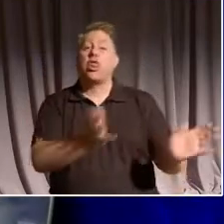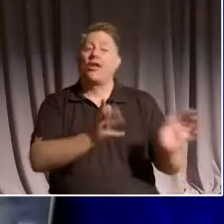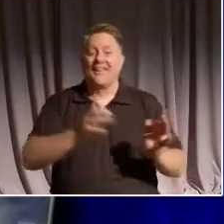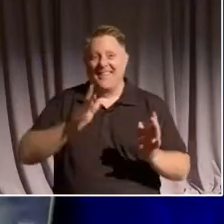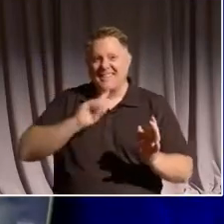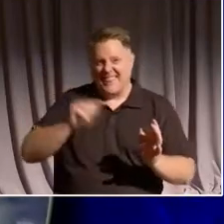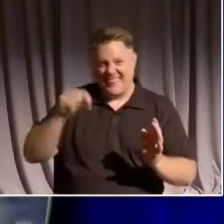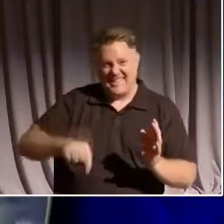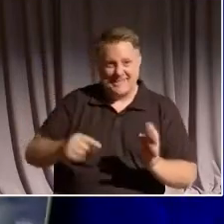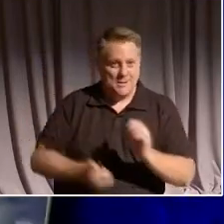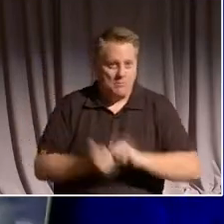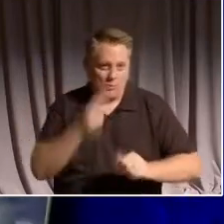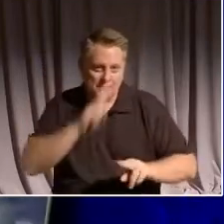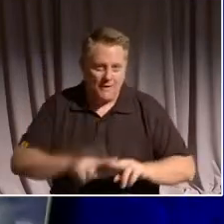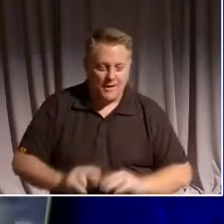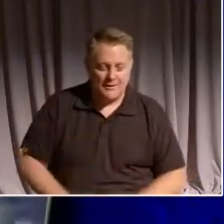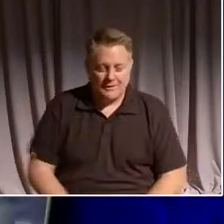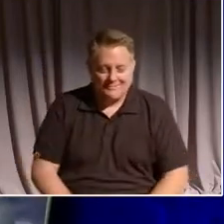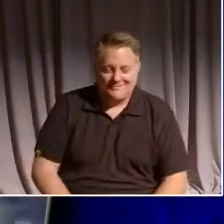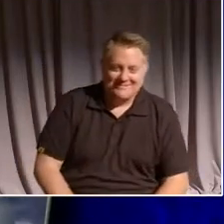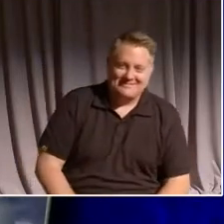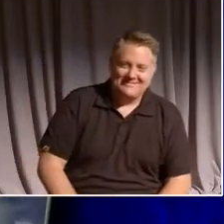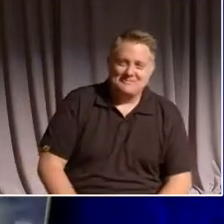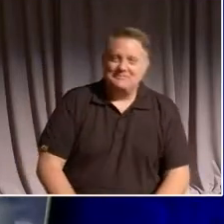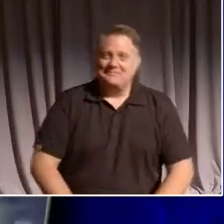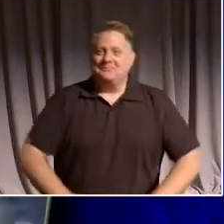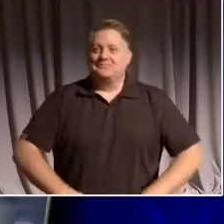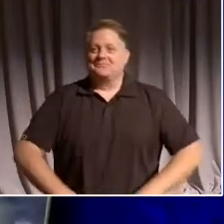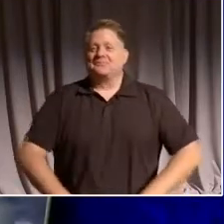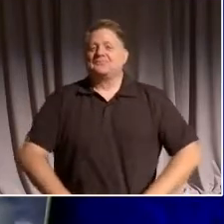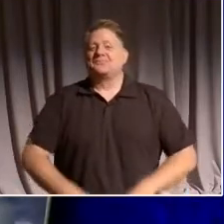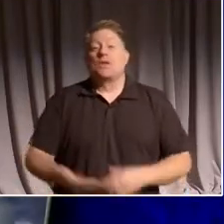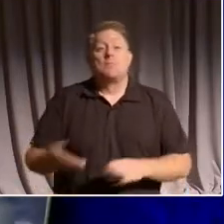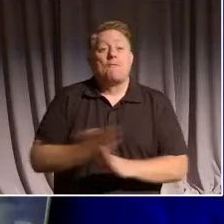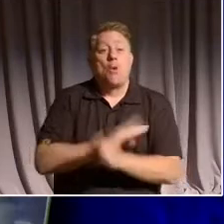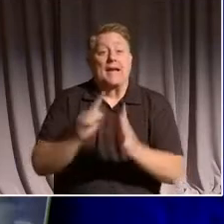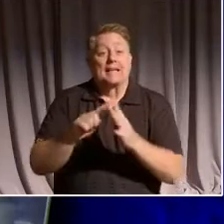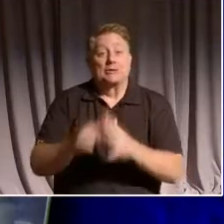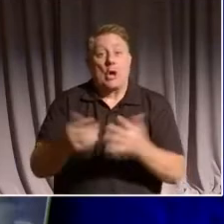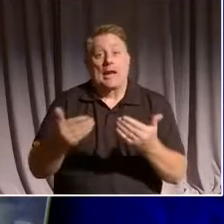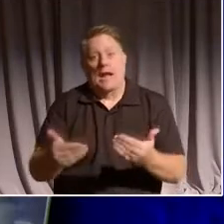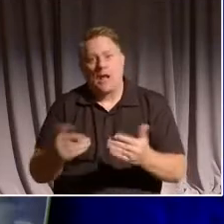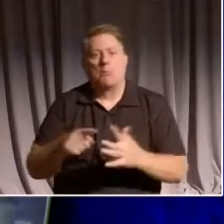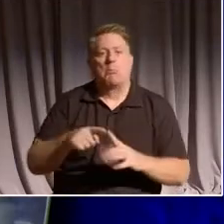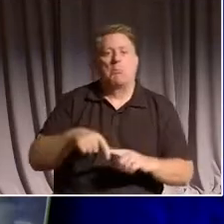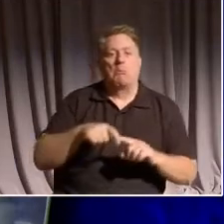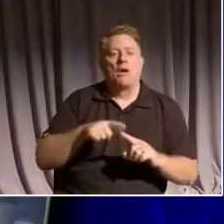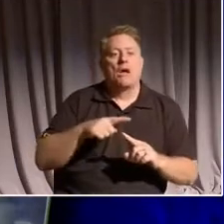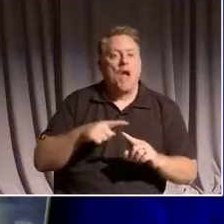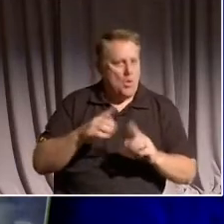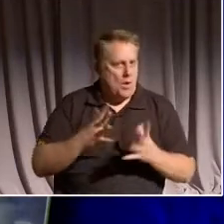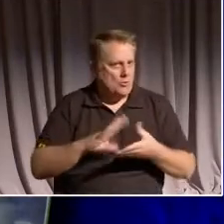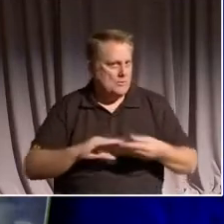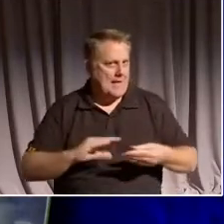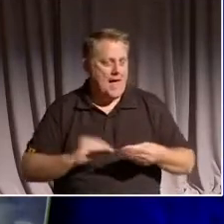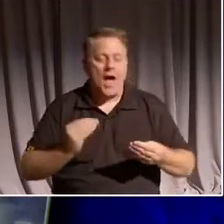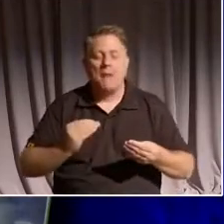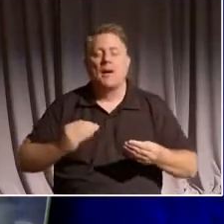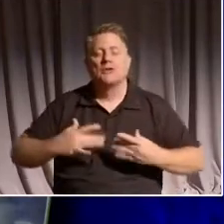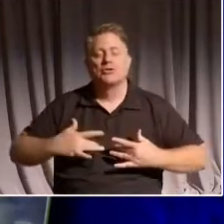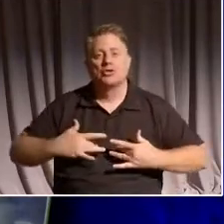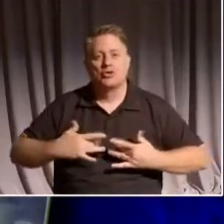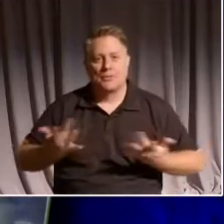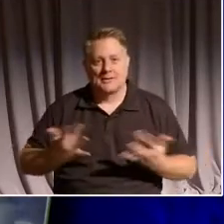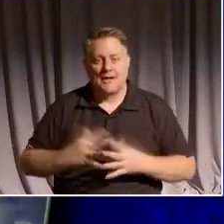that this is going to be the most fun. Okay, so before we get started, I just want to say something because I'm super excited